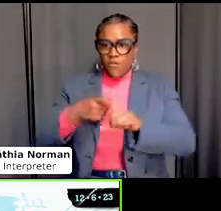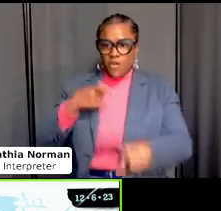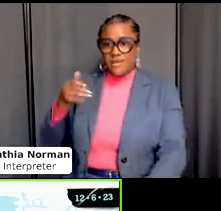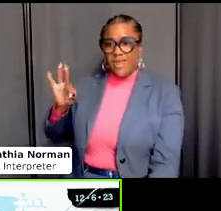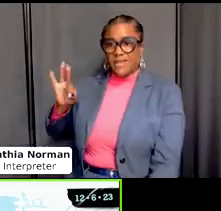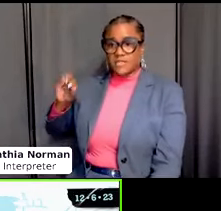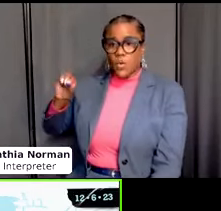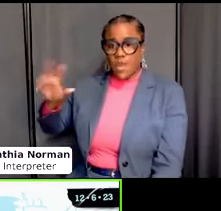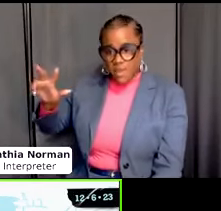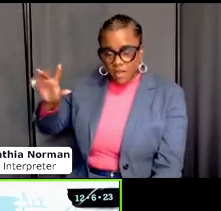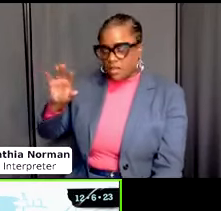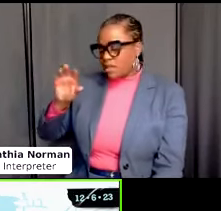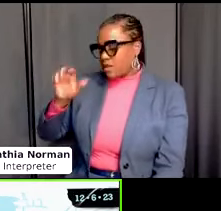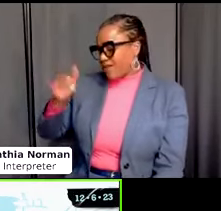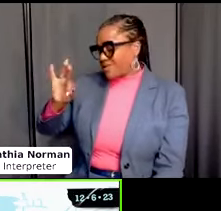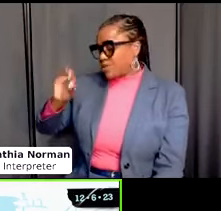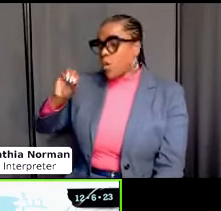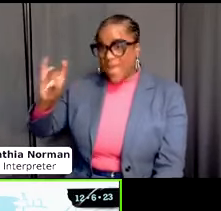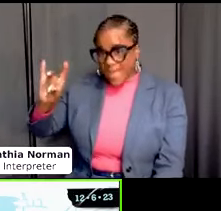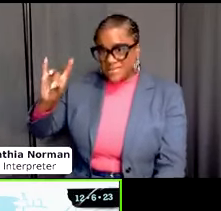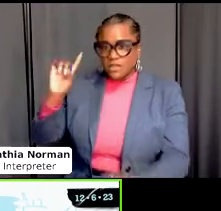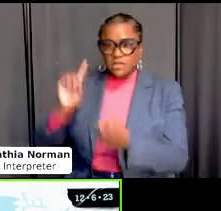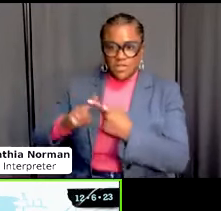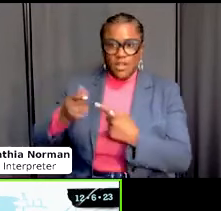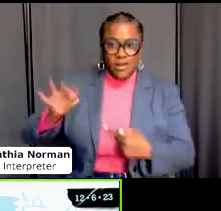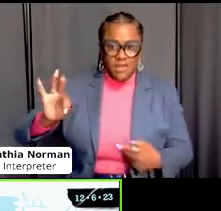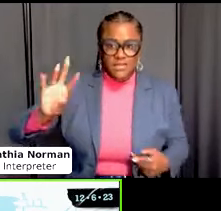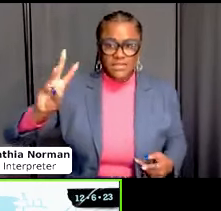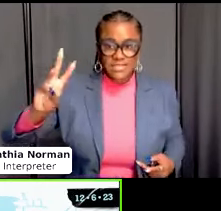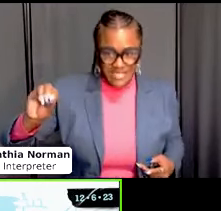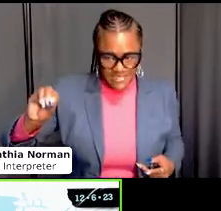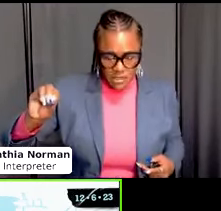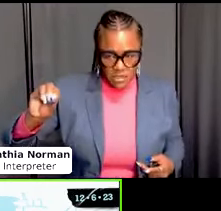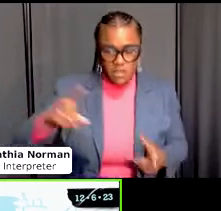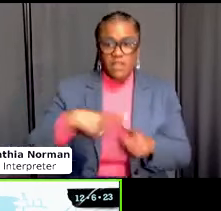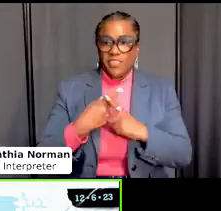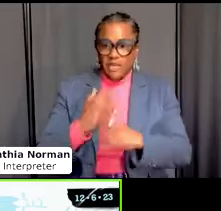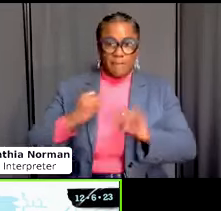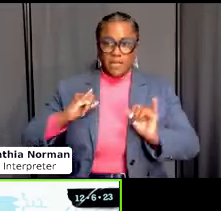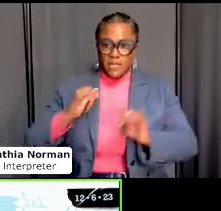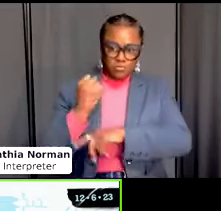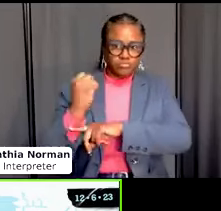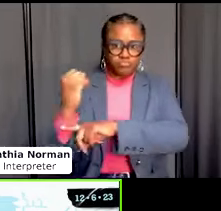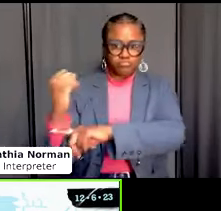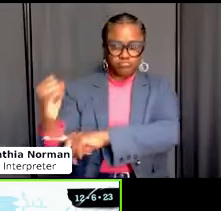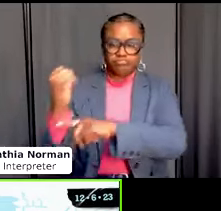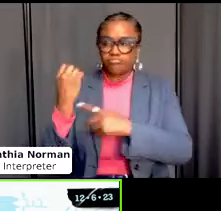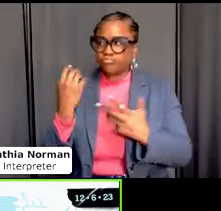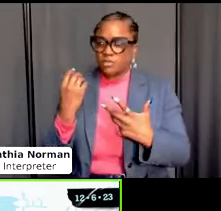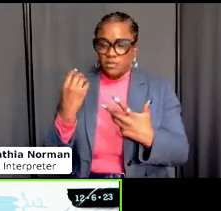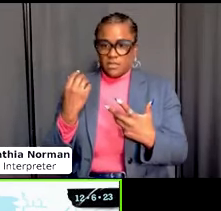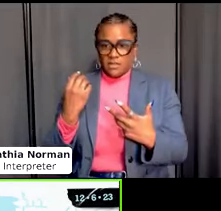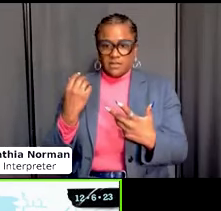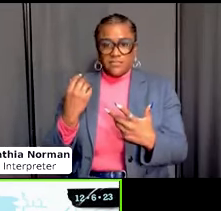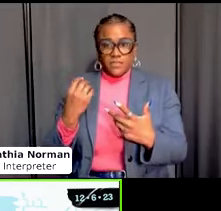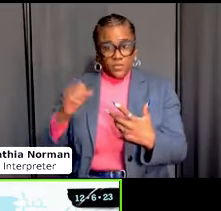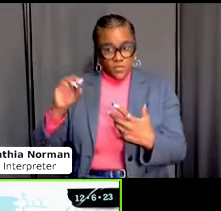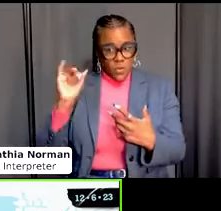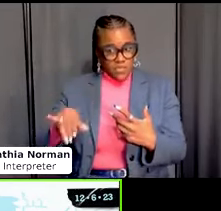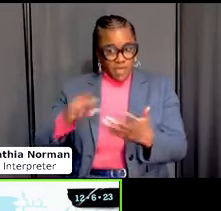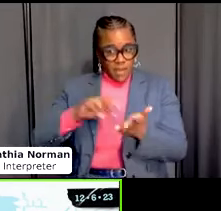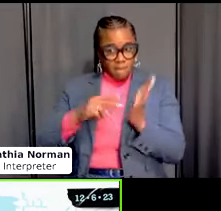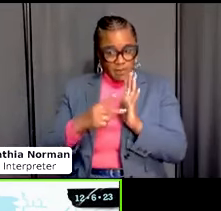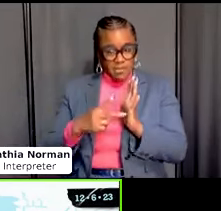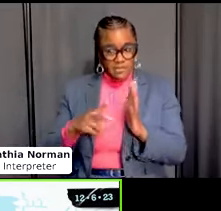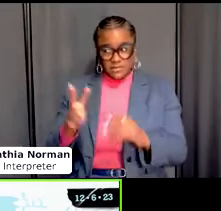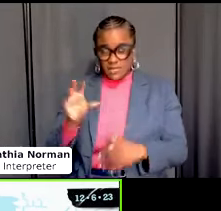1908 all the way until the 60s, 1960, when the rise of the independence movements and decolonization movements. So we're talking about 6